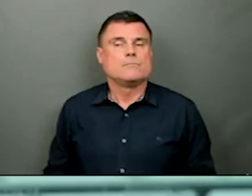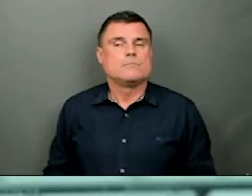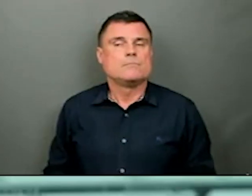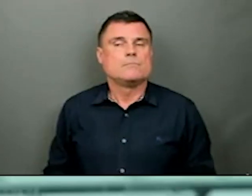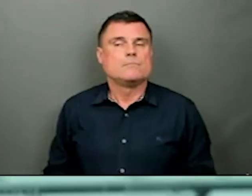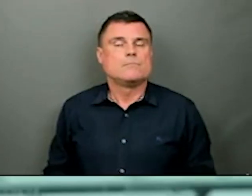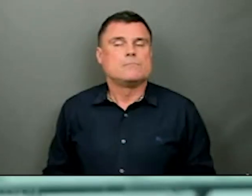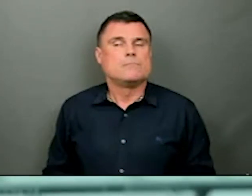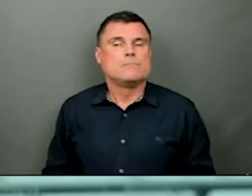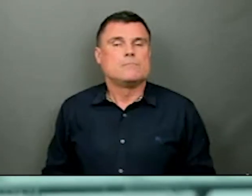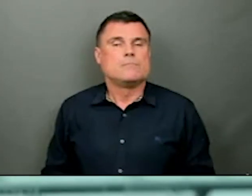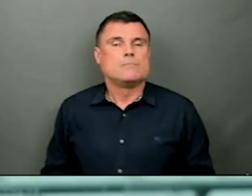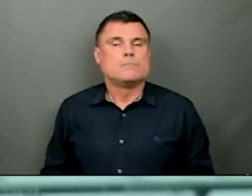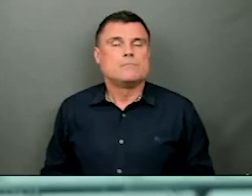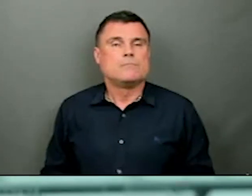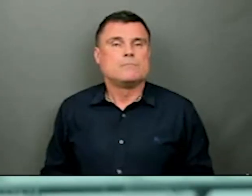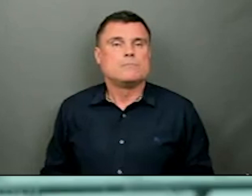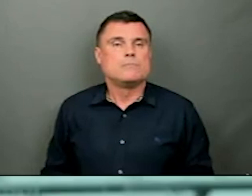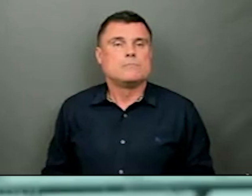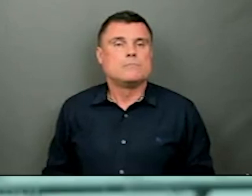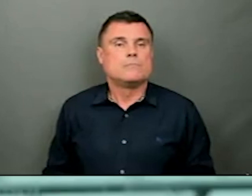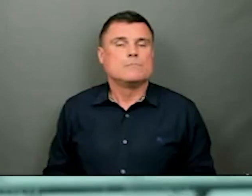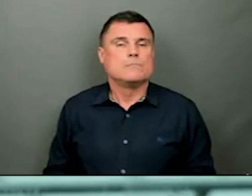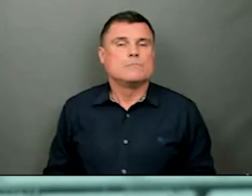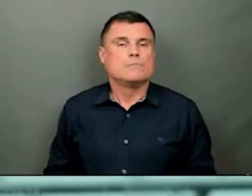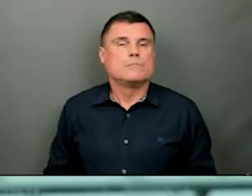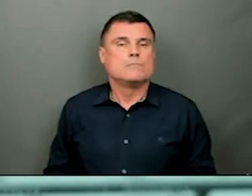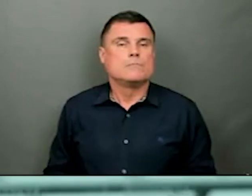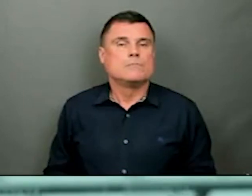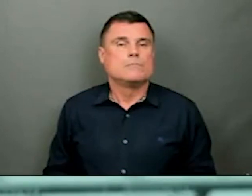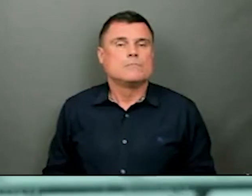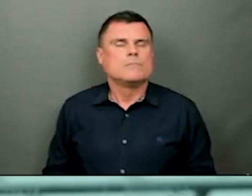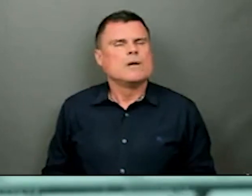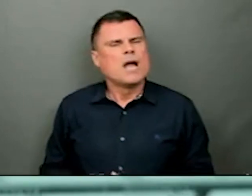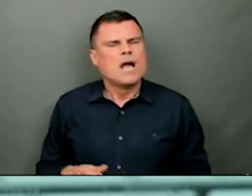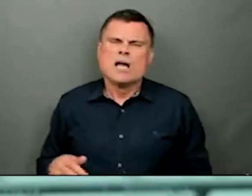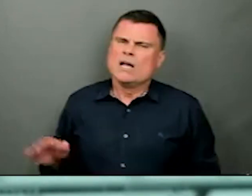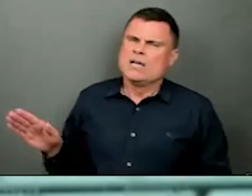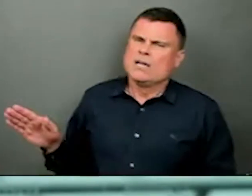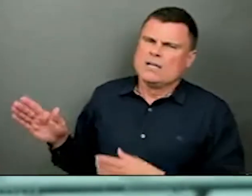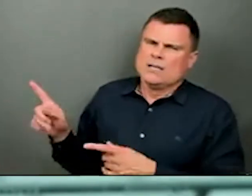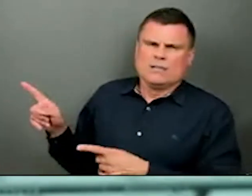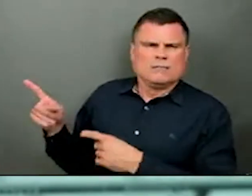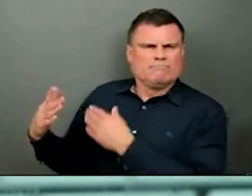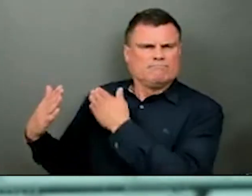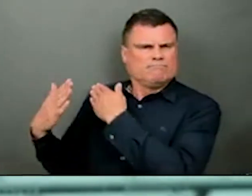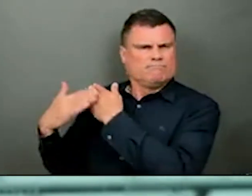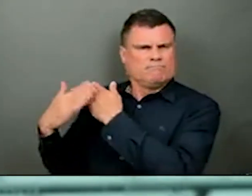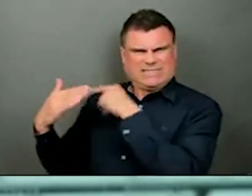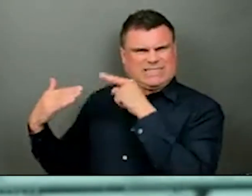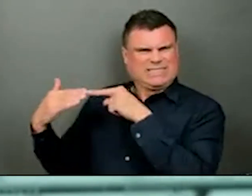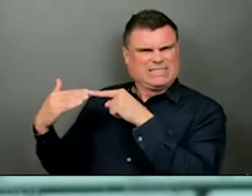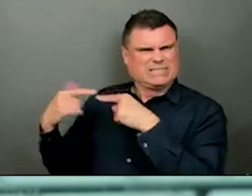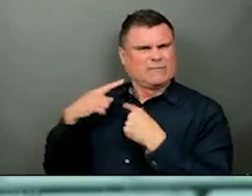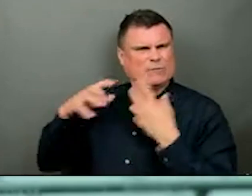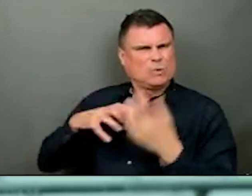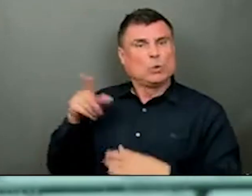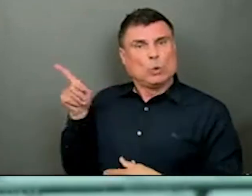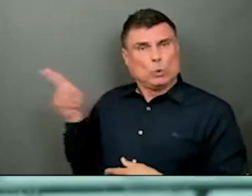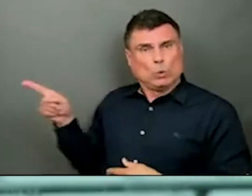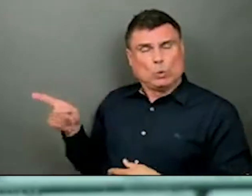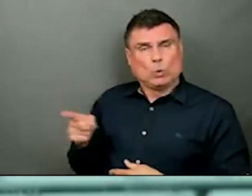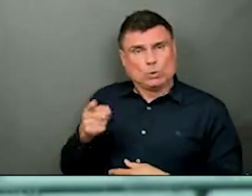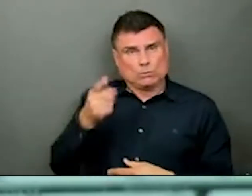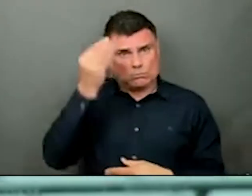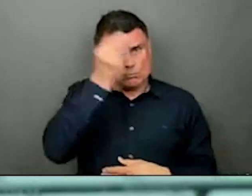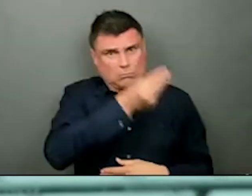get AstraZeneca, whereas before we've been given advice to get the first vaccine available to us. Can you talk to us